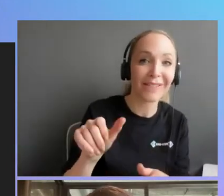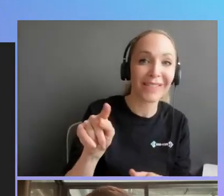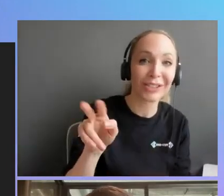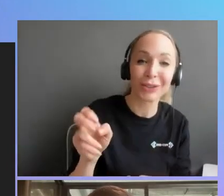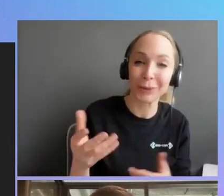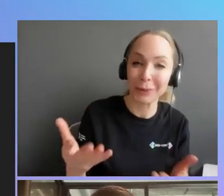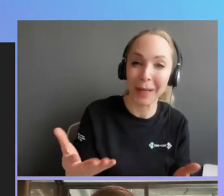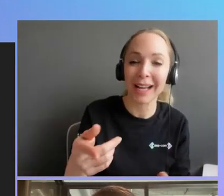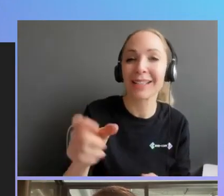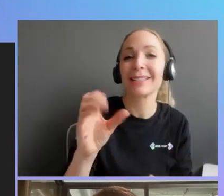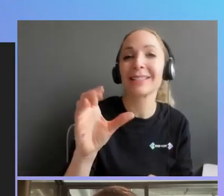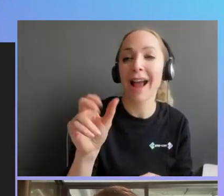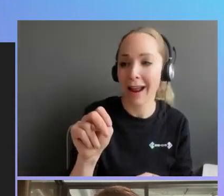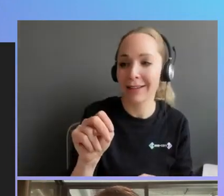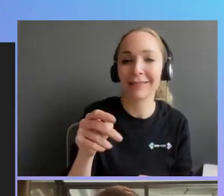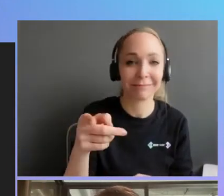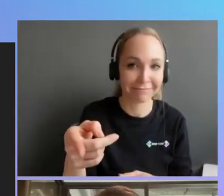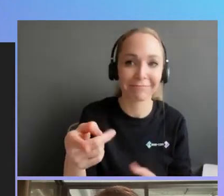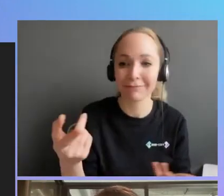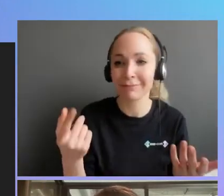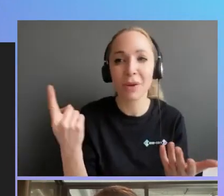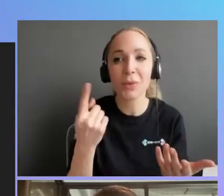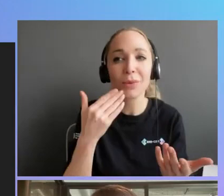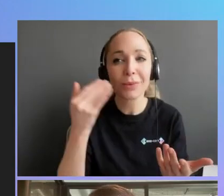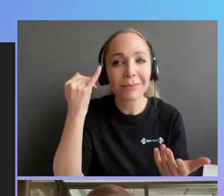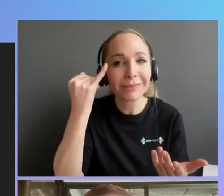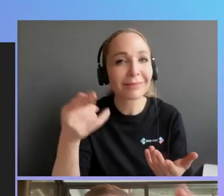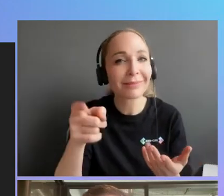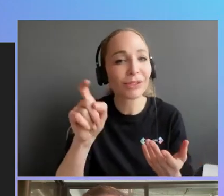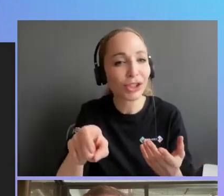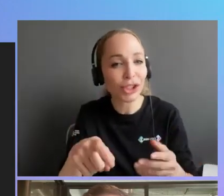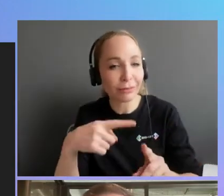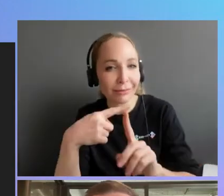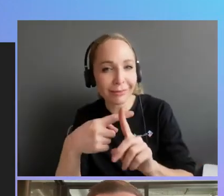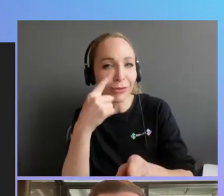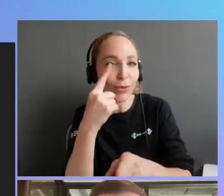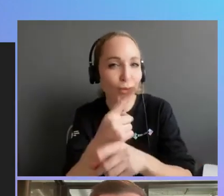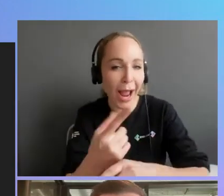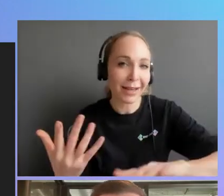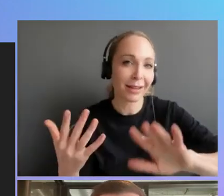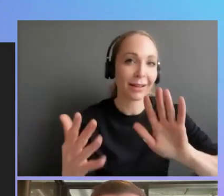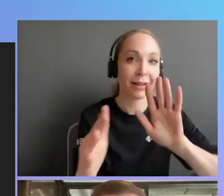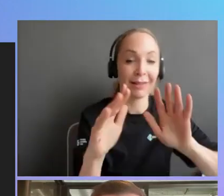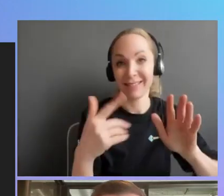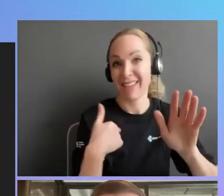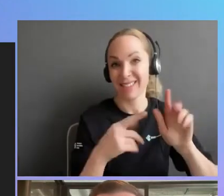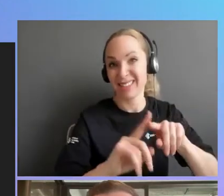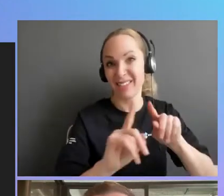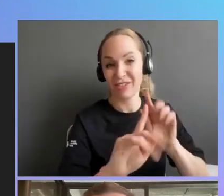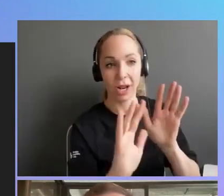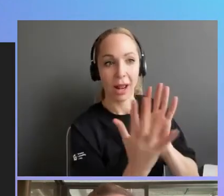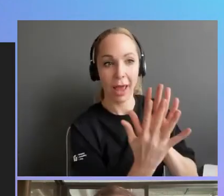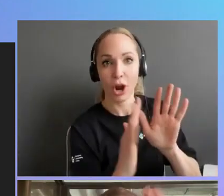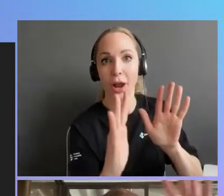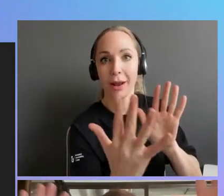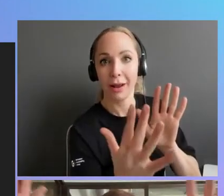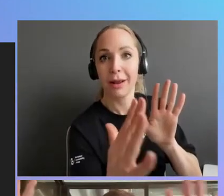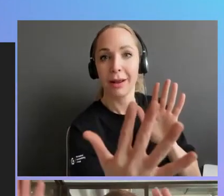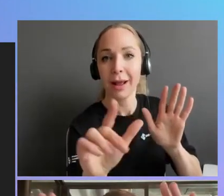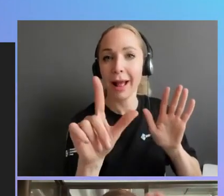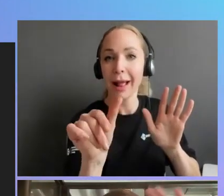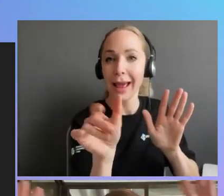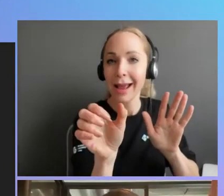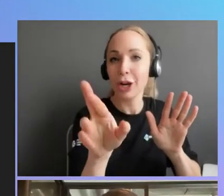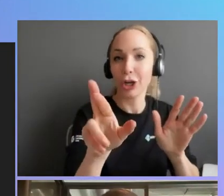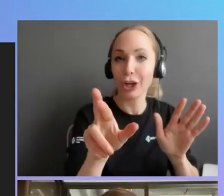activated. And always good idea to make sure you target the right layer, because you can actually scan parts of your design or different layers. Sometimes there's